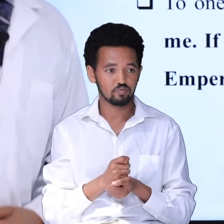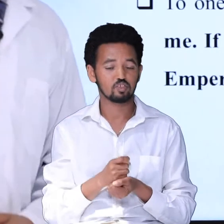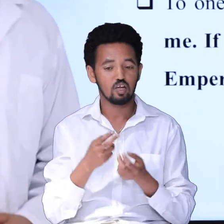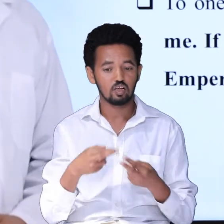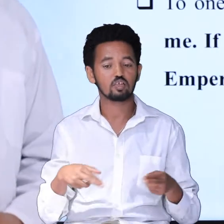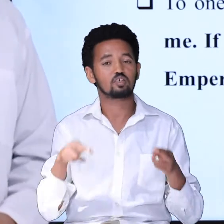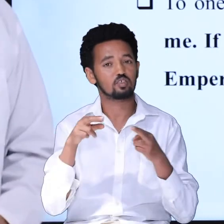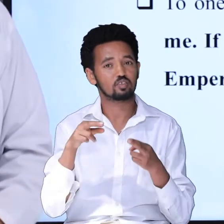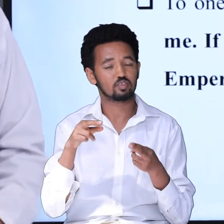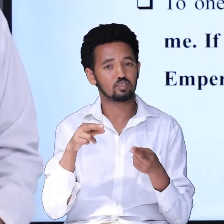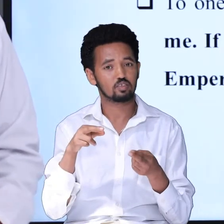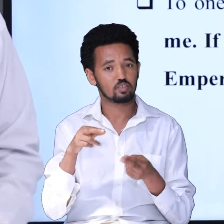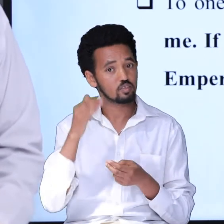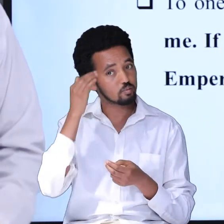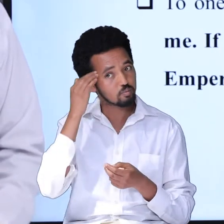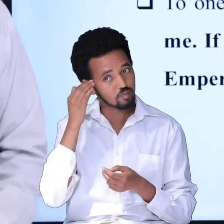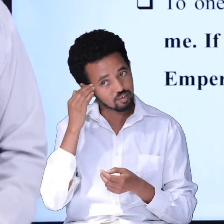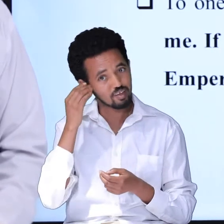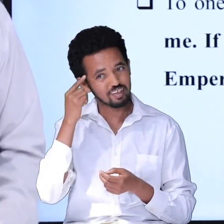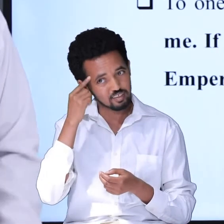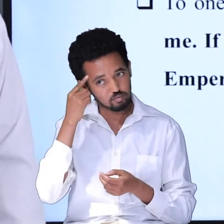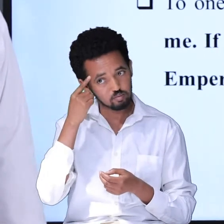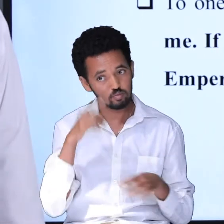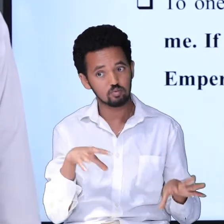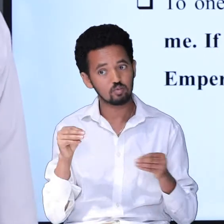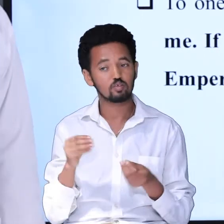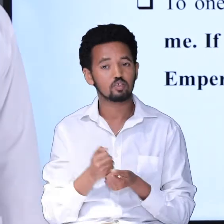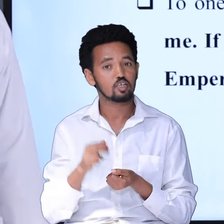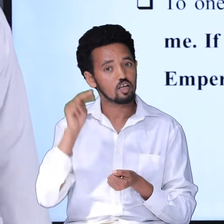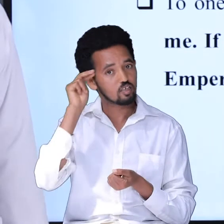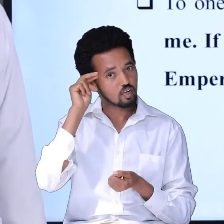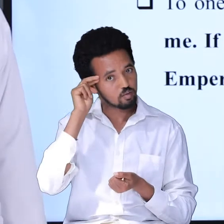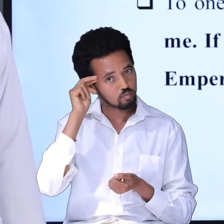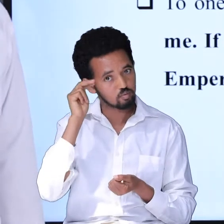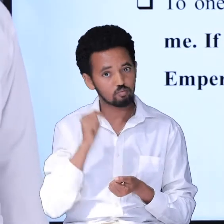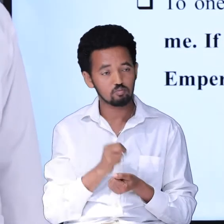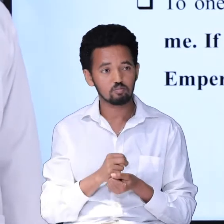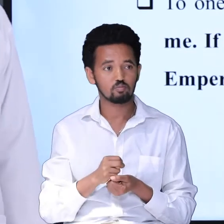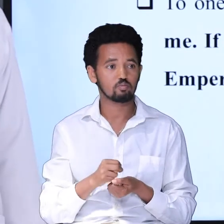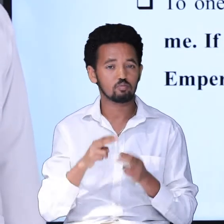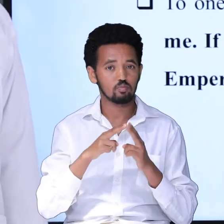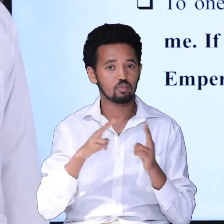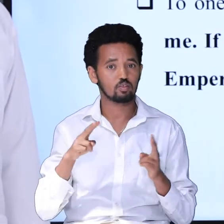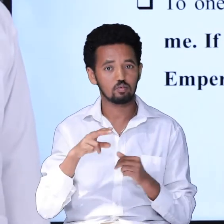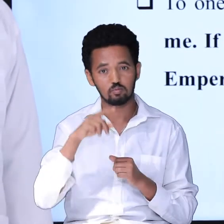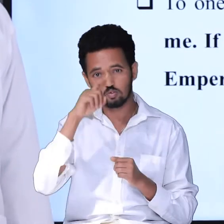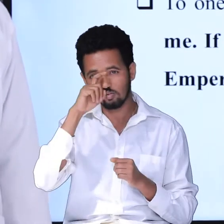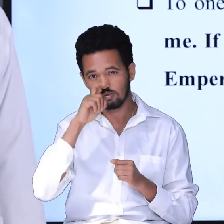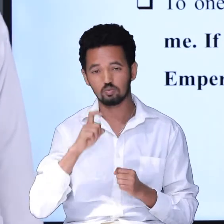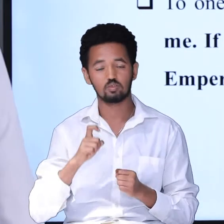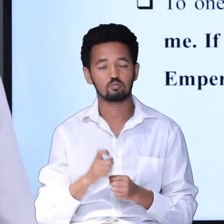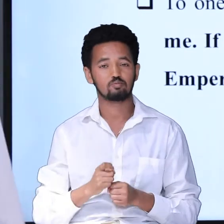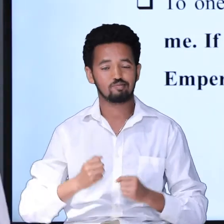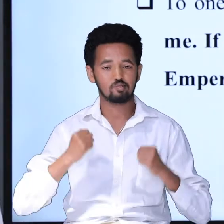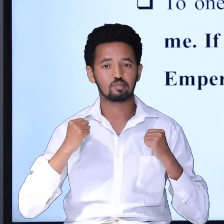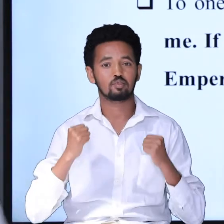regents, he said that, mind you, student, by the way, Napoleon is a charismatic, versatile, energetic leader.